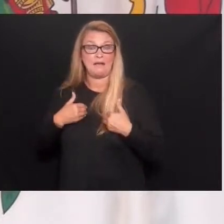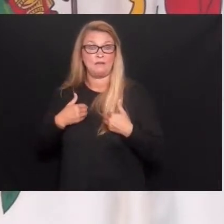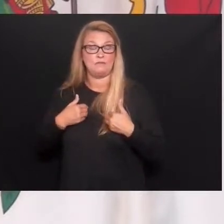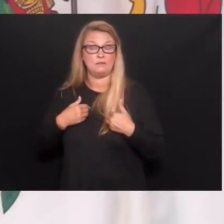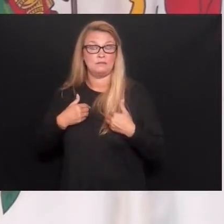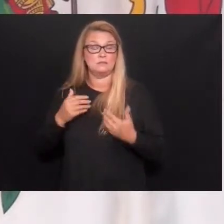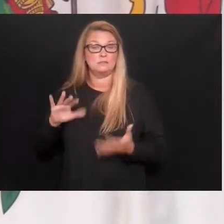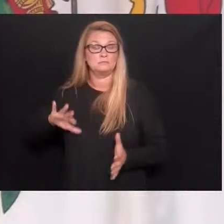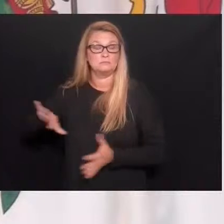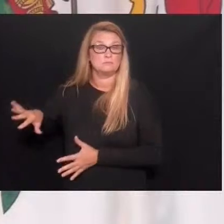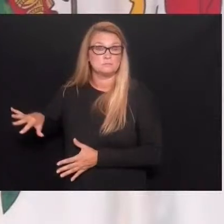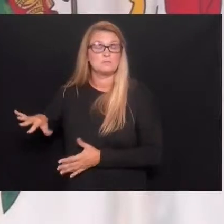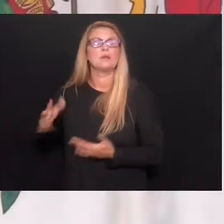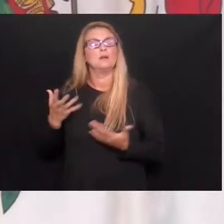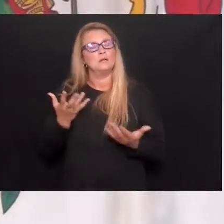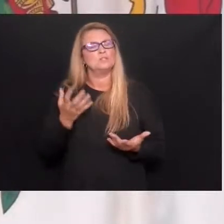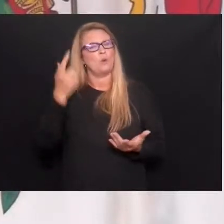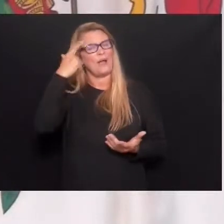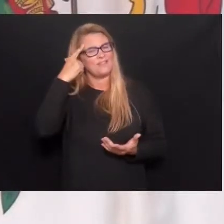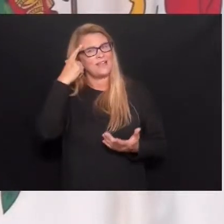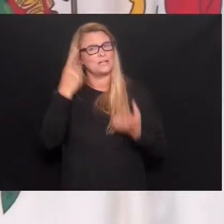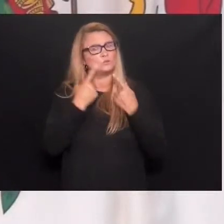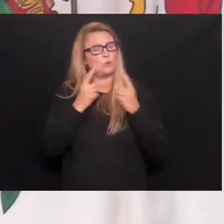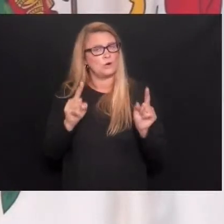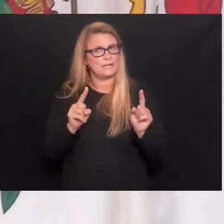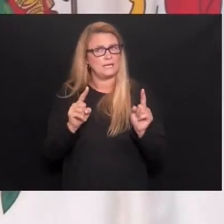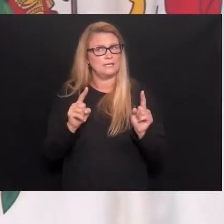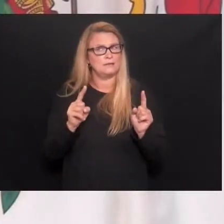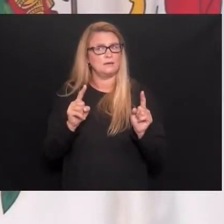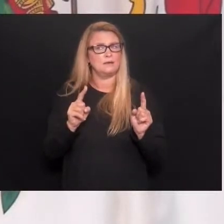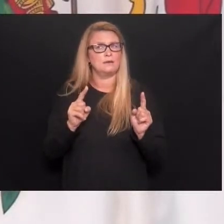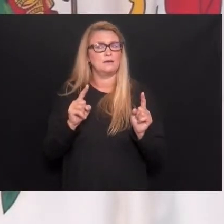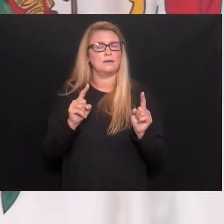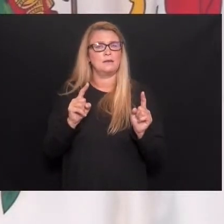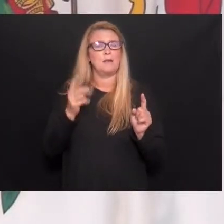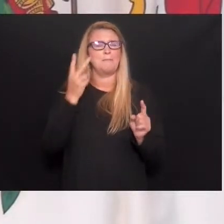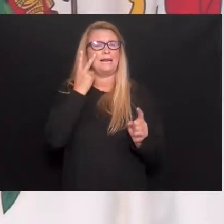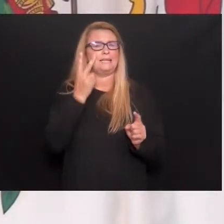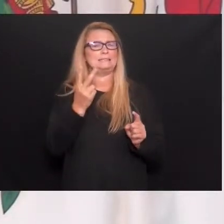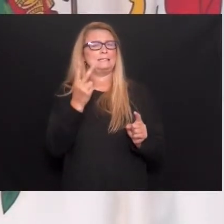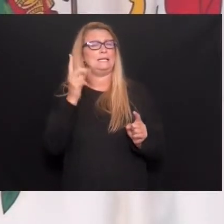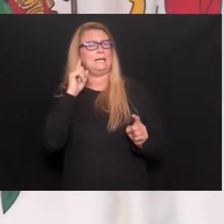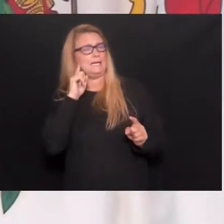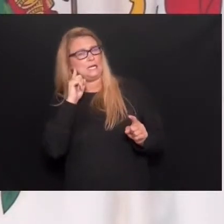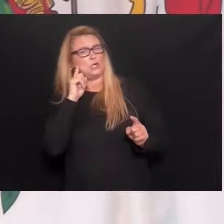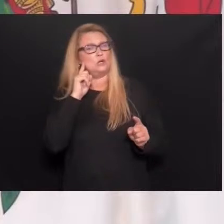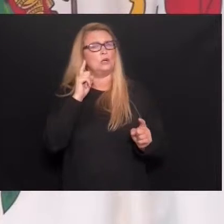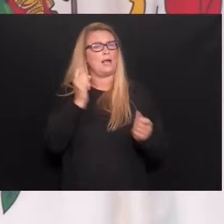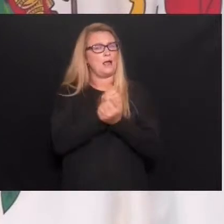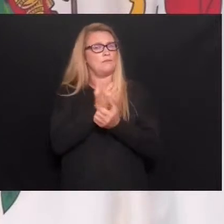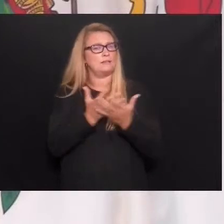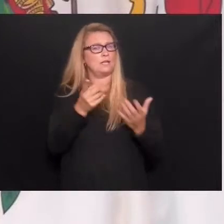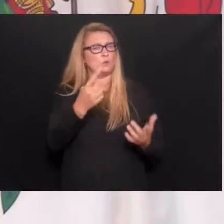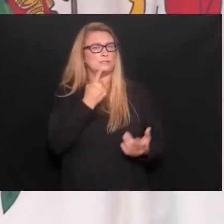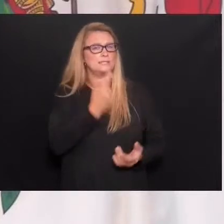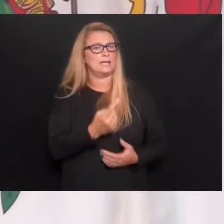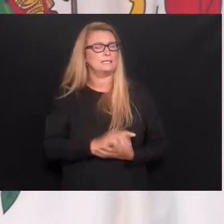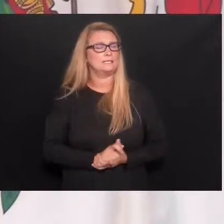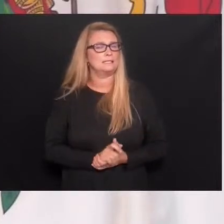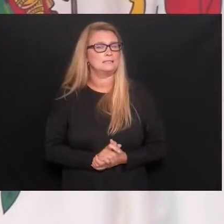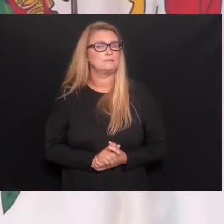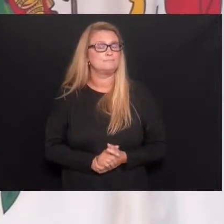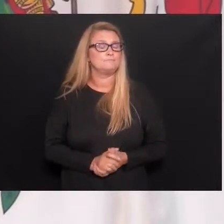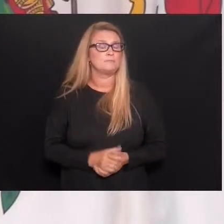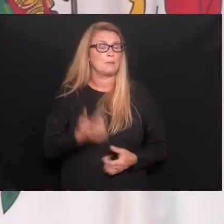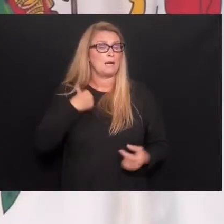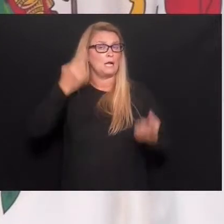moving this way. So I think it's working, but I hear what you're saying, and I can't deny what you're saying